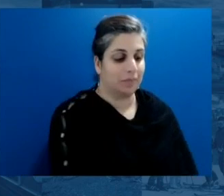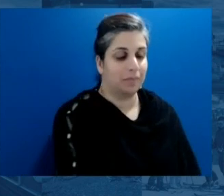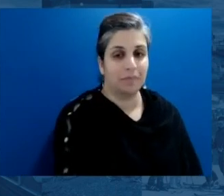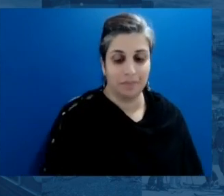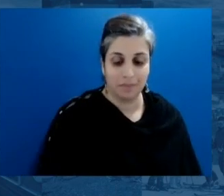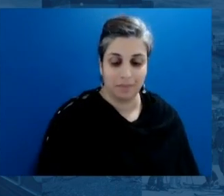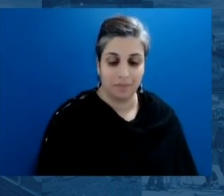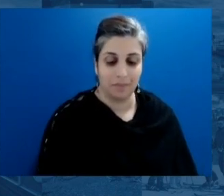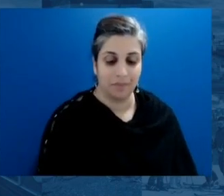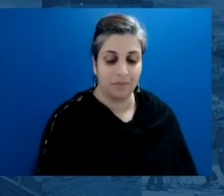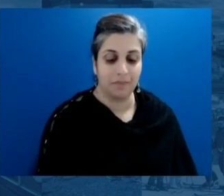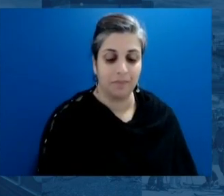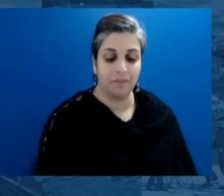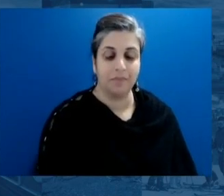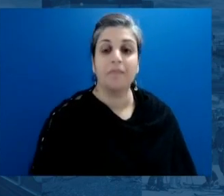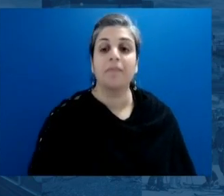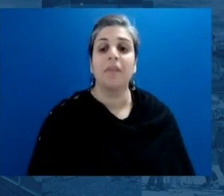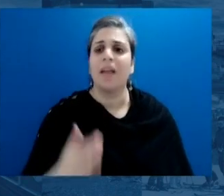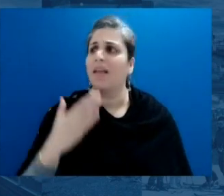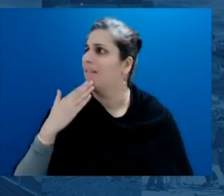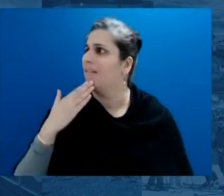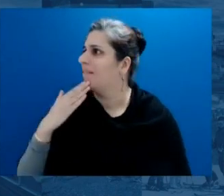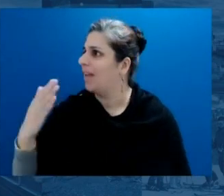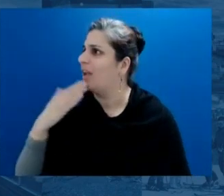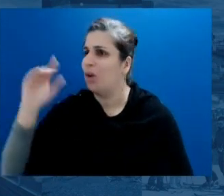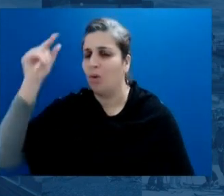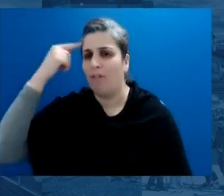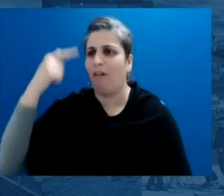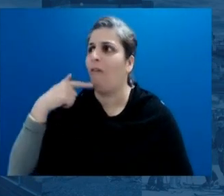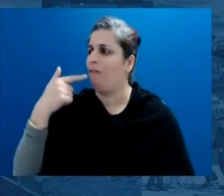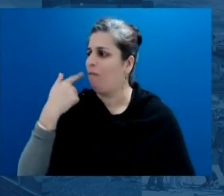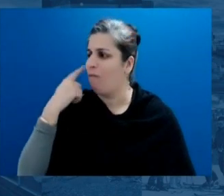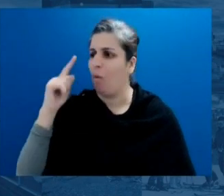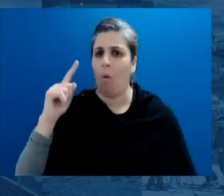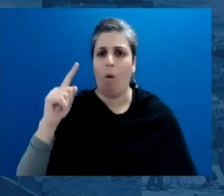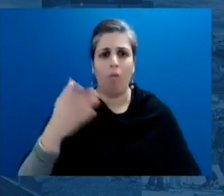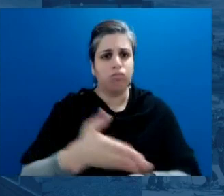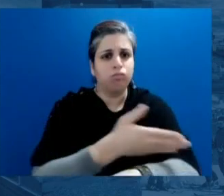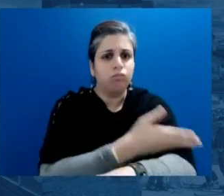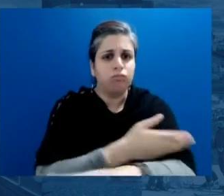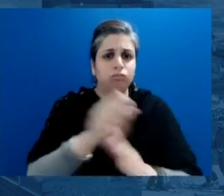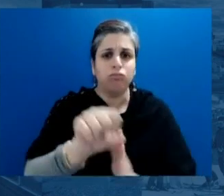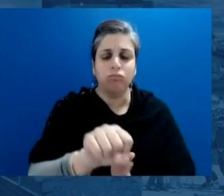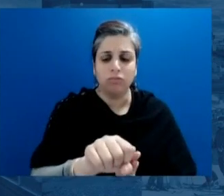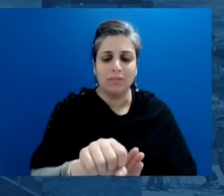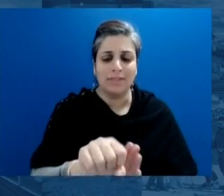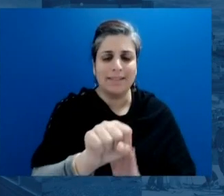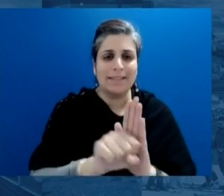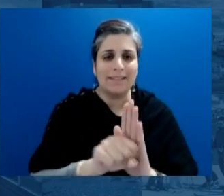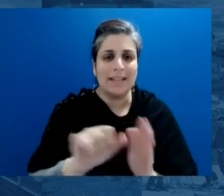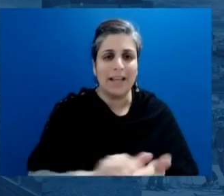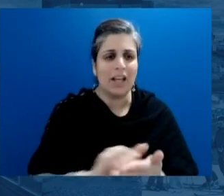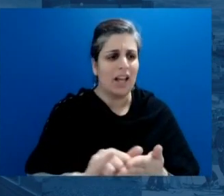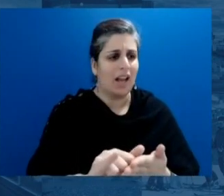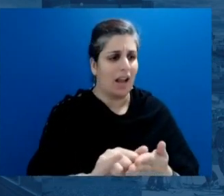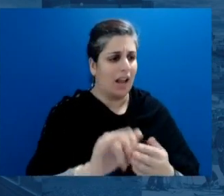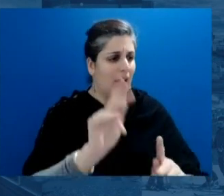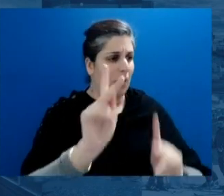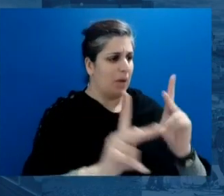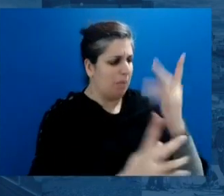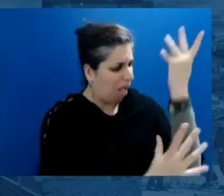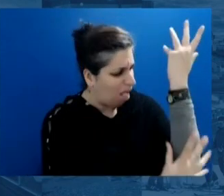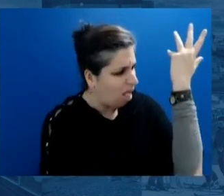Thank you, Governor Hochul, for advancing the state of New York and for moving people from poverty to